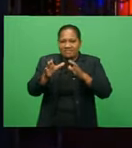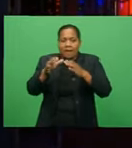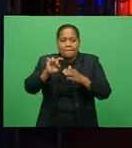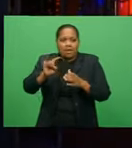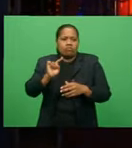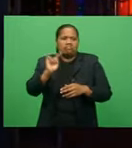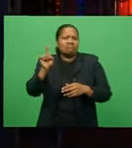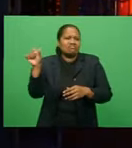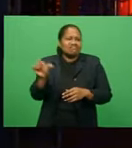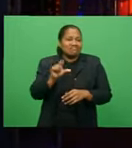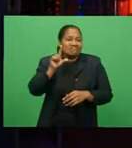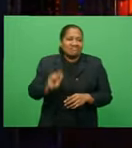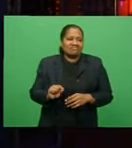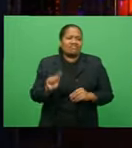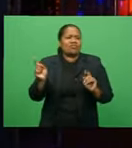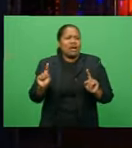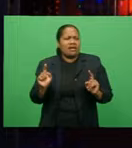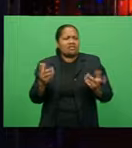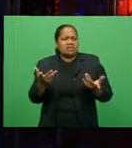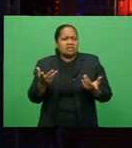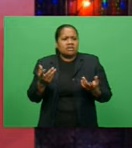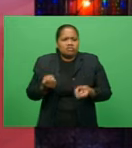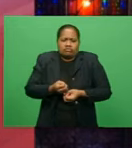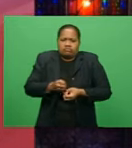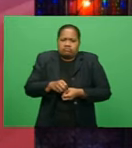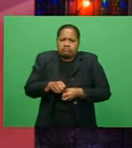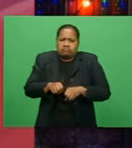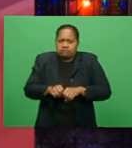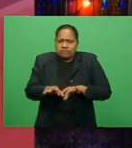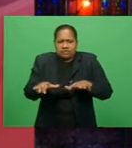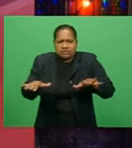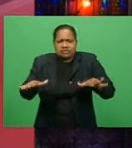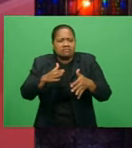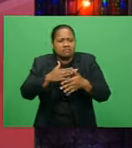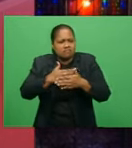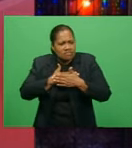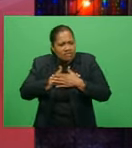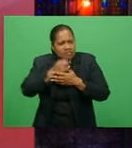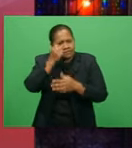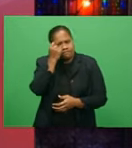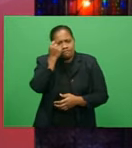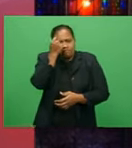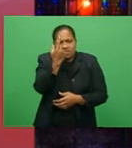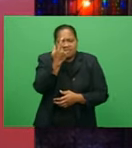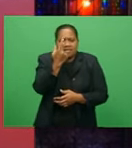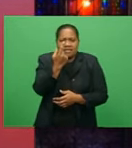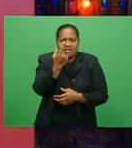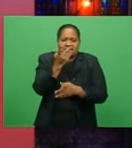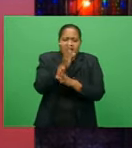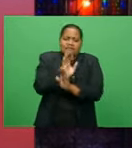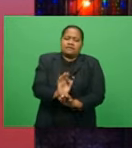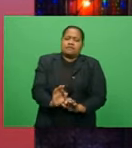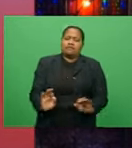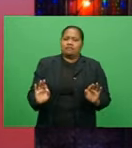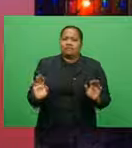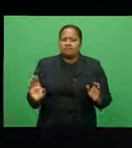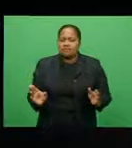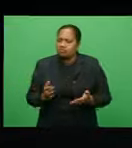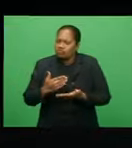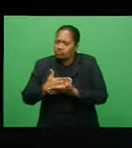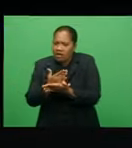do is to spread love, understanding, harmony, share and